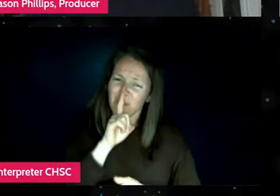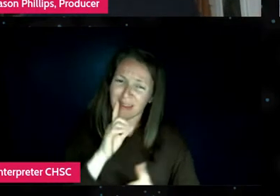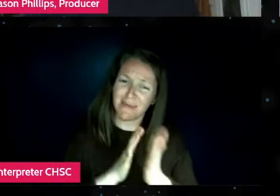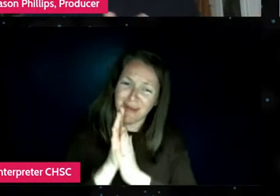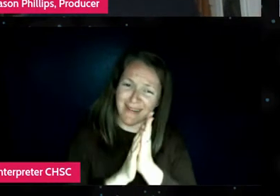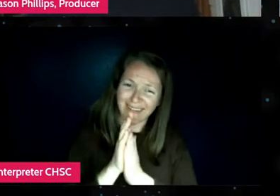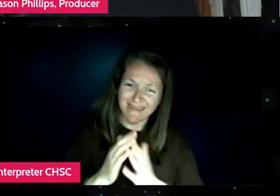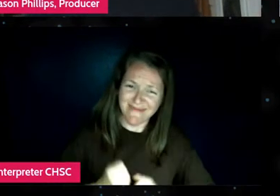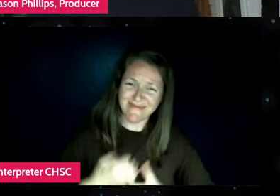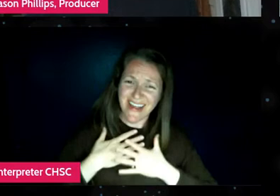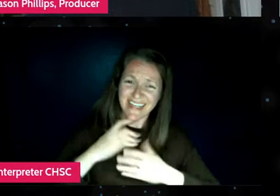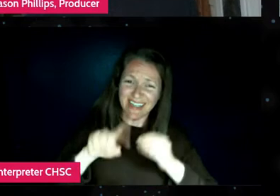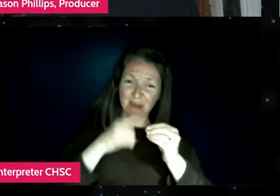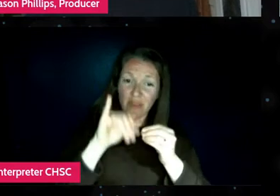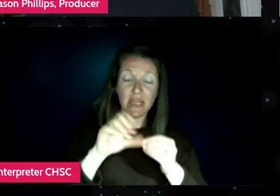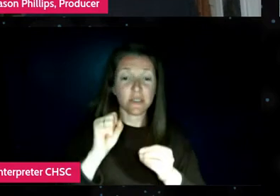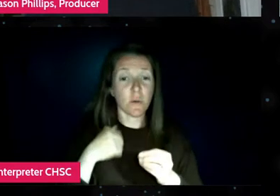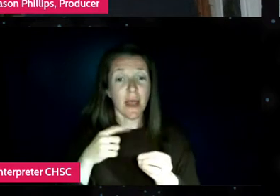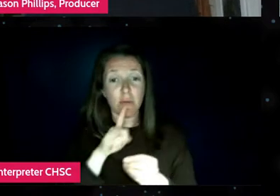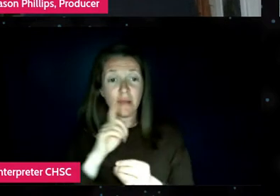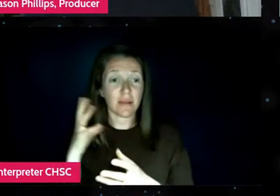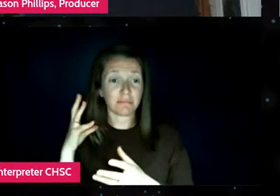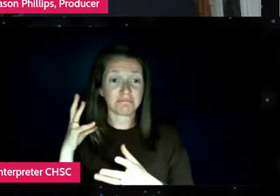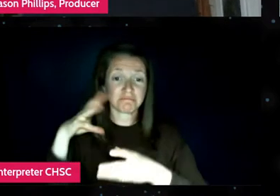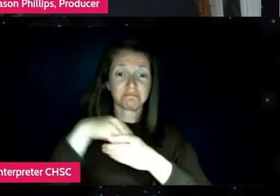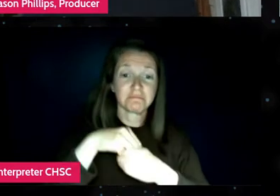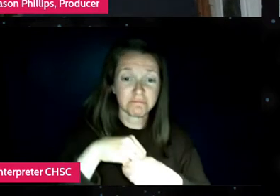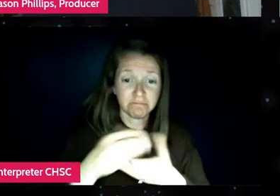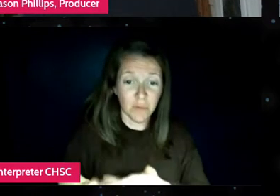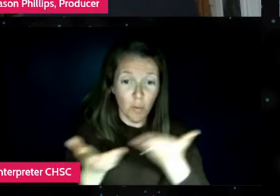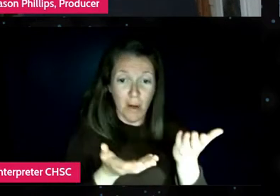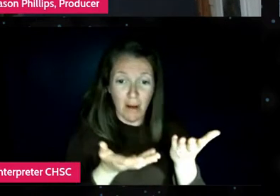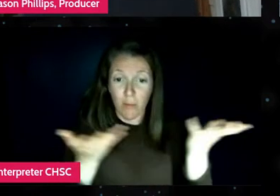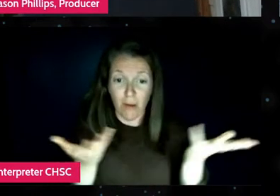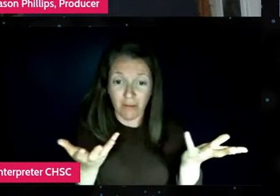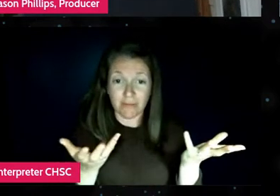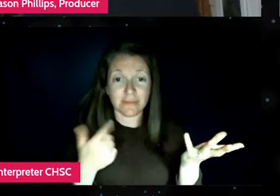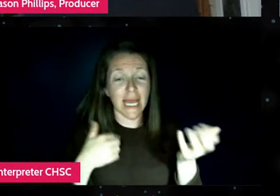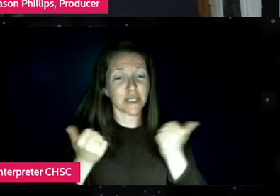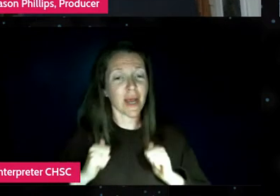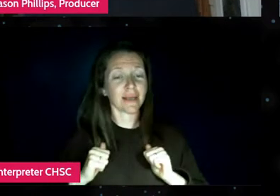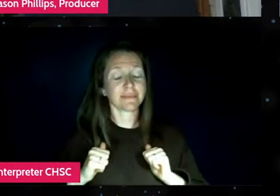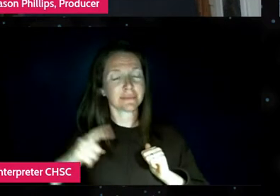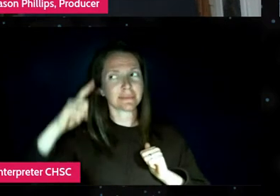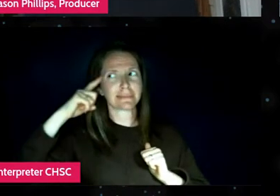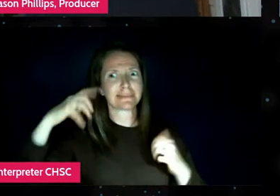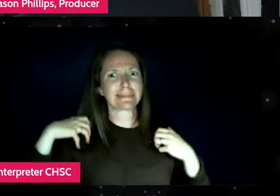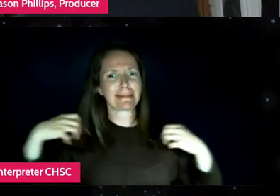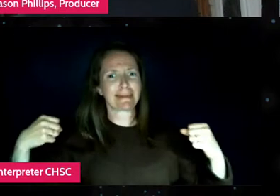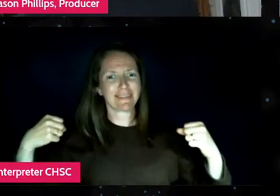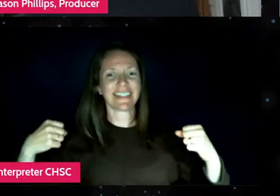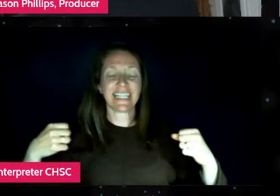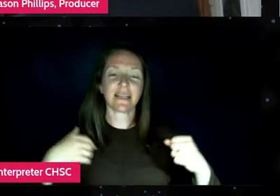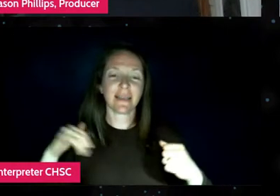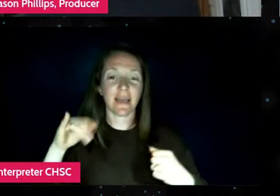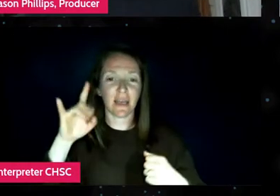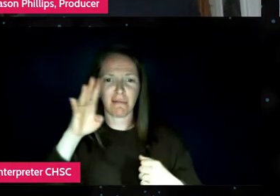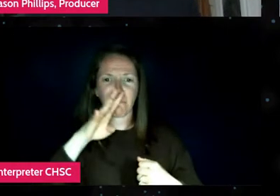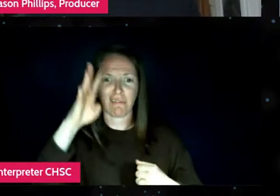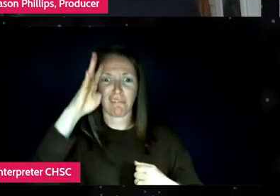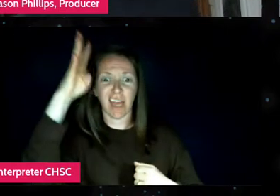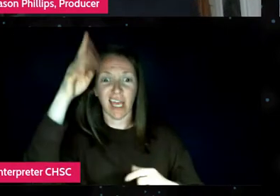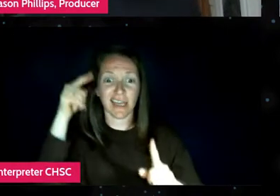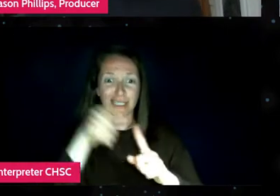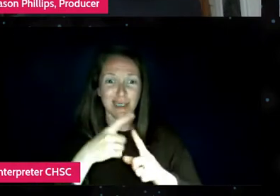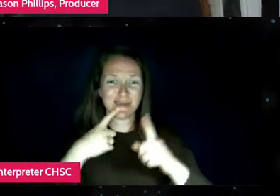think what I brought to the table was just I just tried to be as confident as I can. I took the fake it till you make it motto